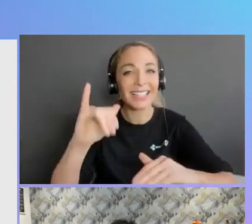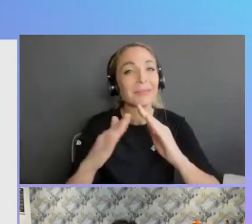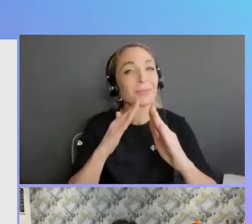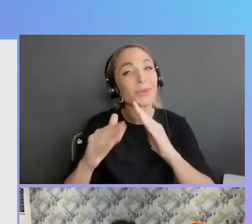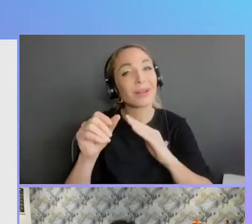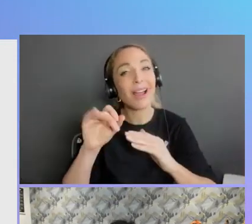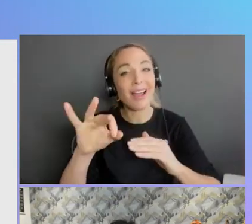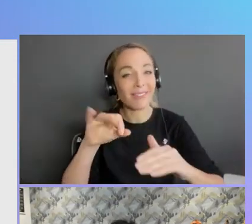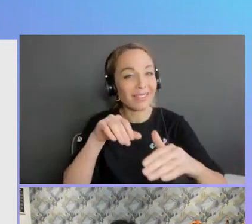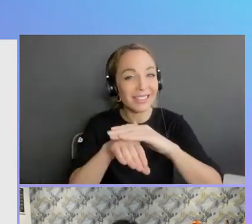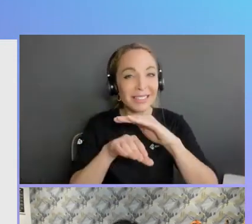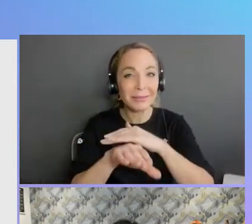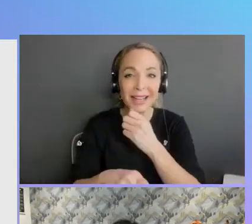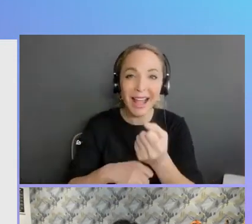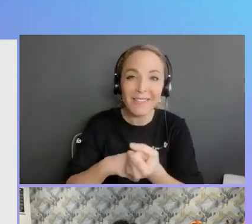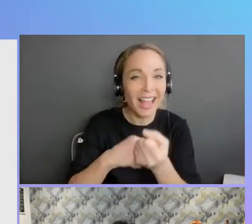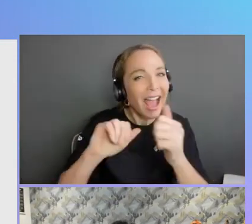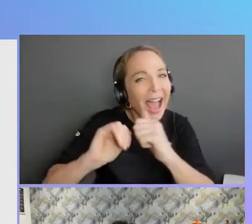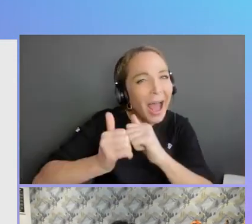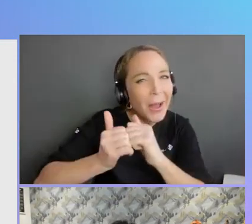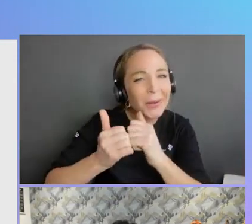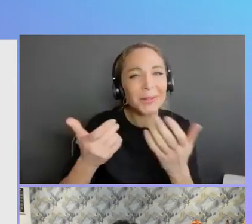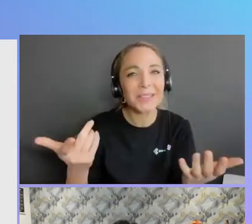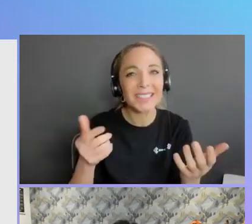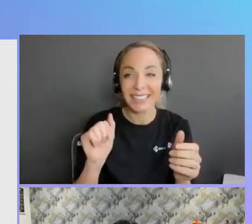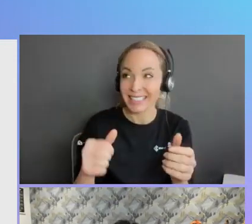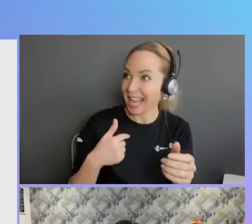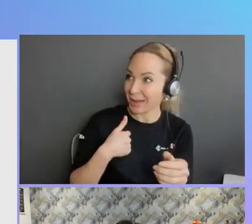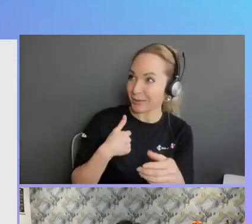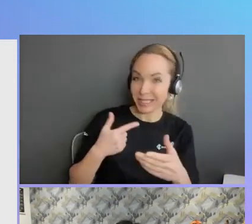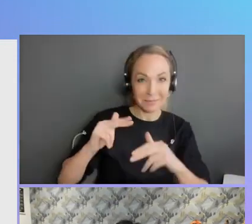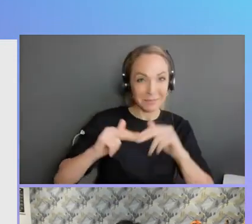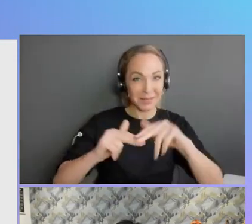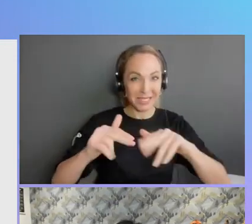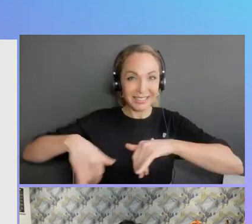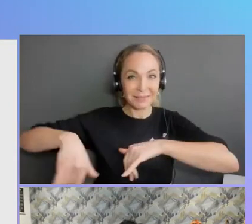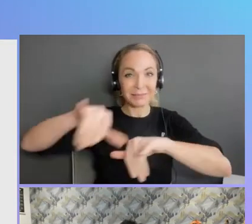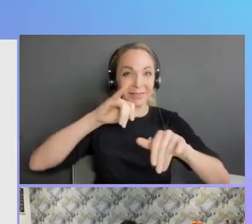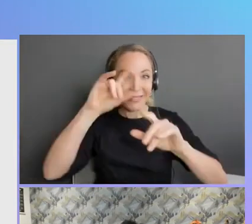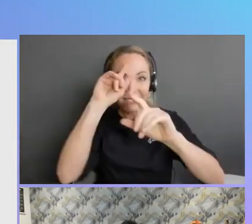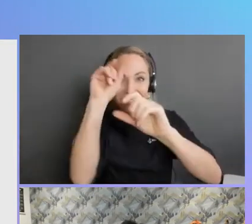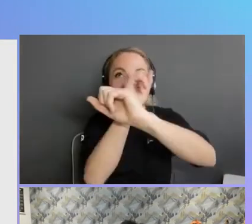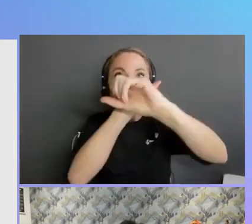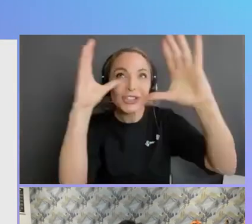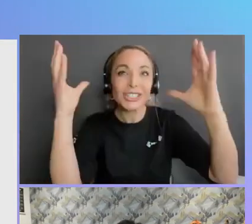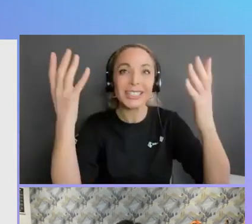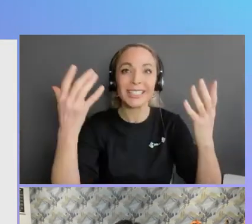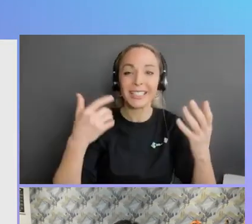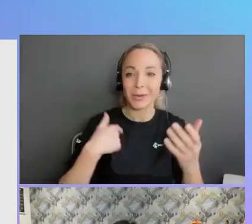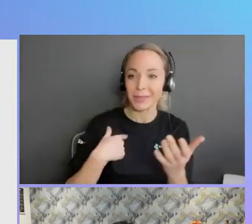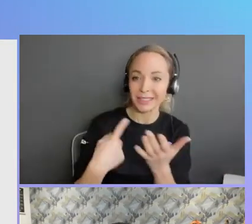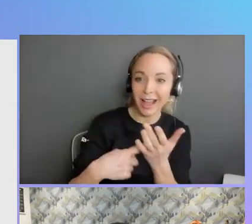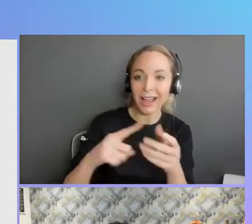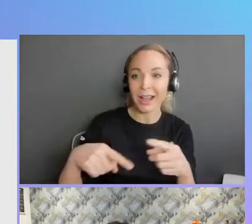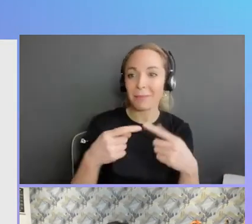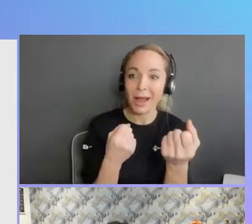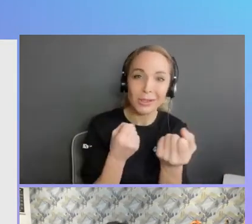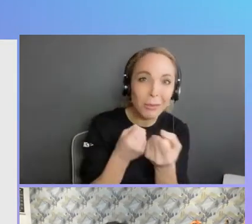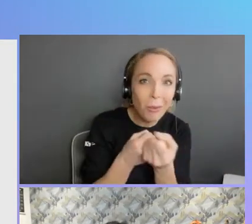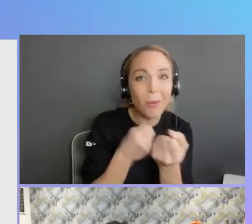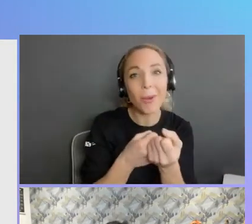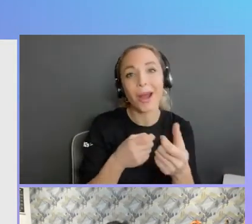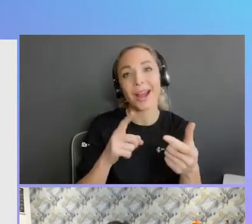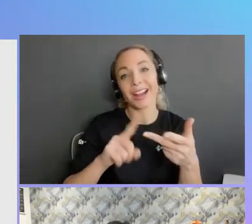share the same vision? How do we get supporters? Are we thinking about feedback loops? Are we conducting